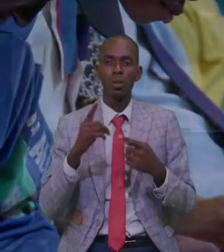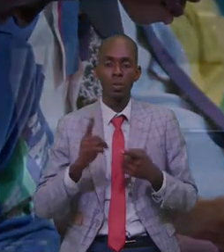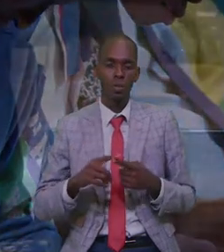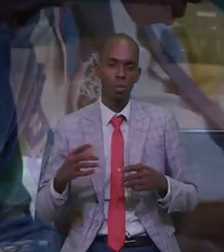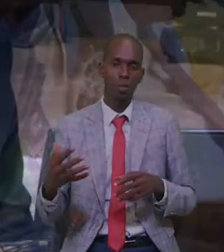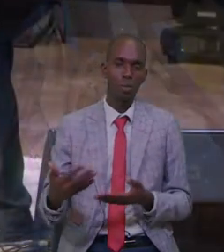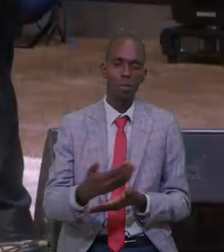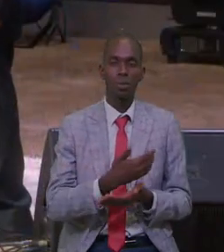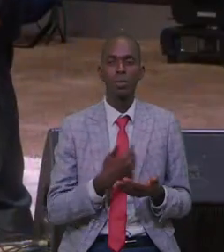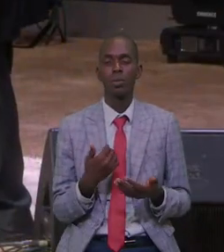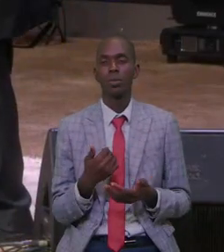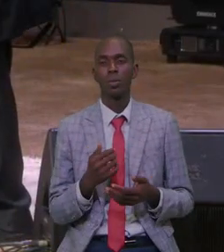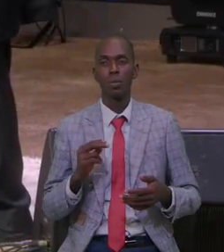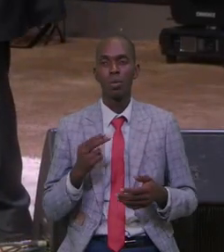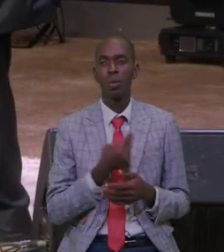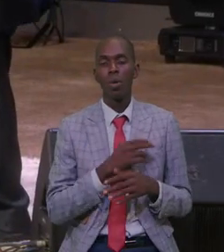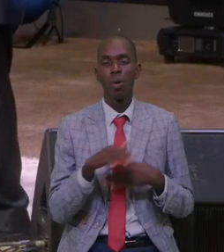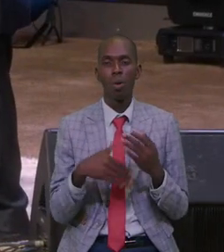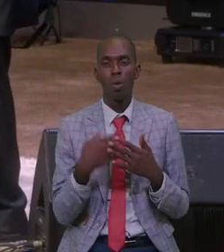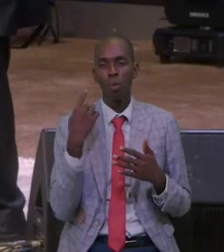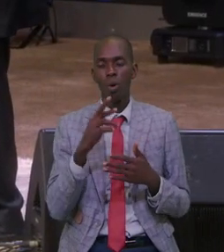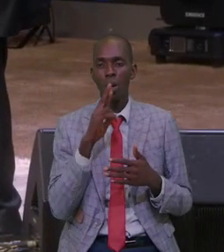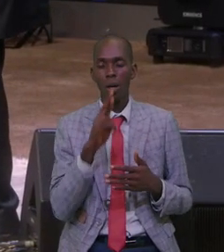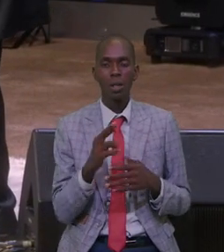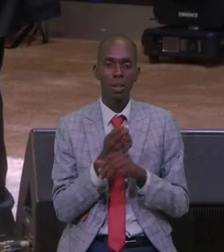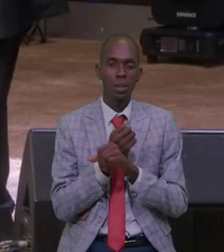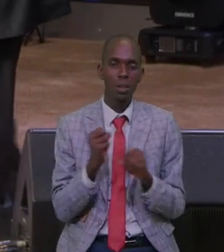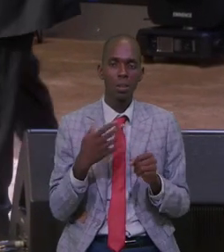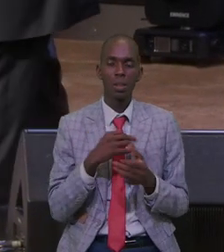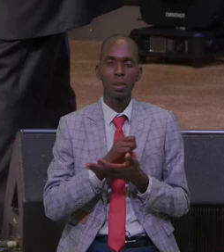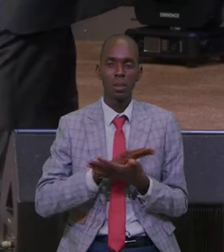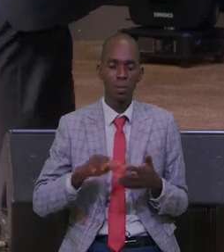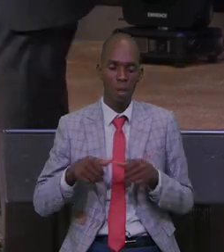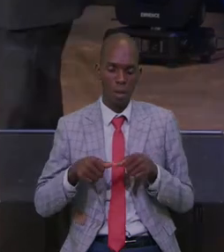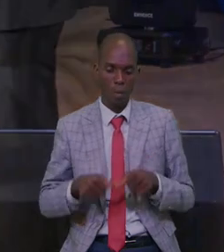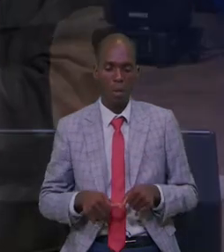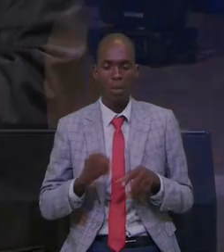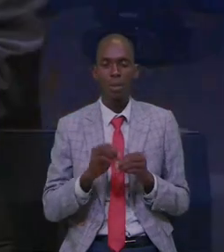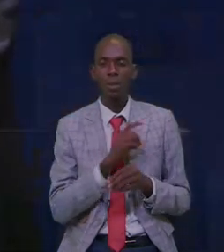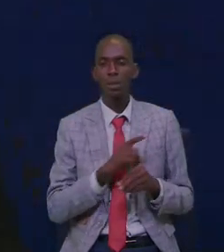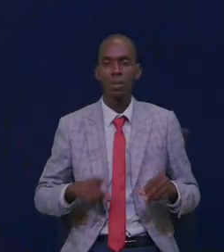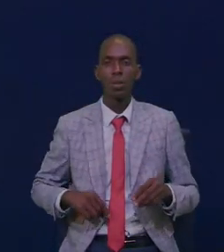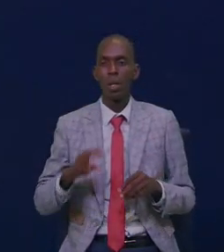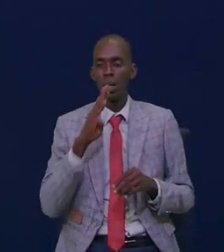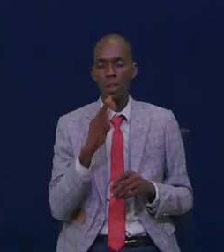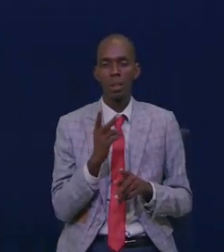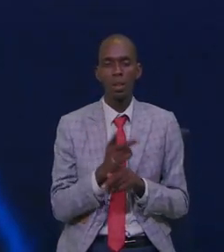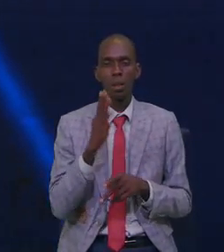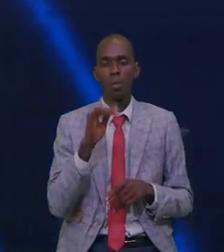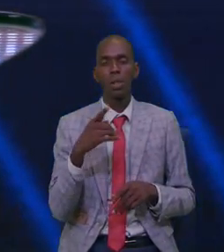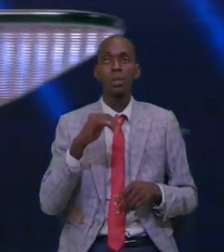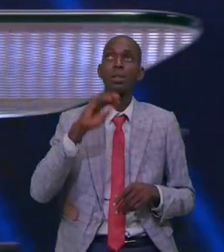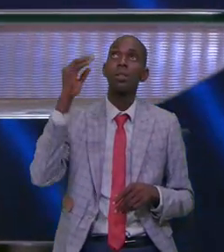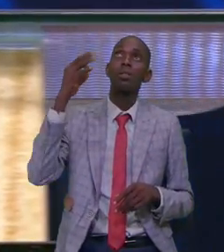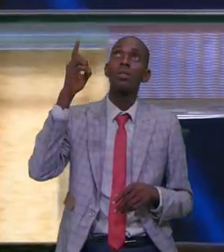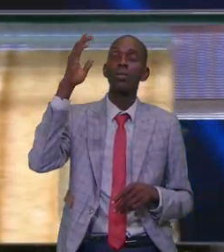everlasting kingdom, those who are saved and sanctified and they abide in the Lord and they're sustained by the grace of God, they will